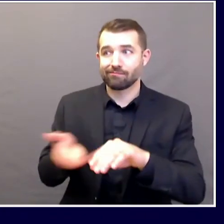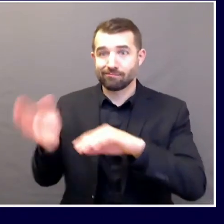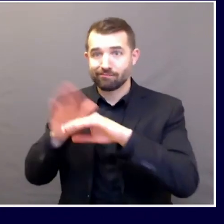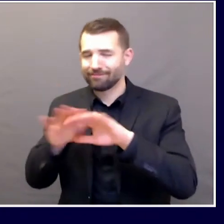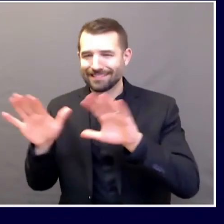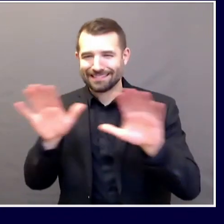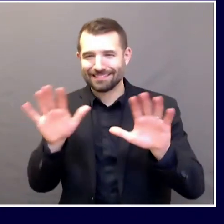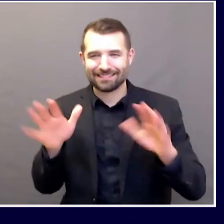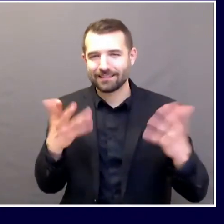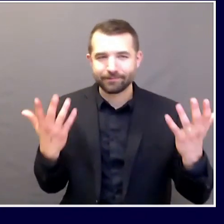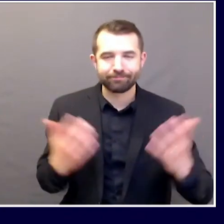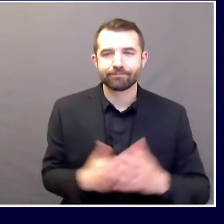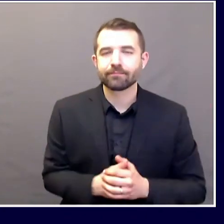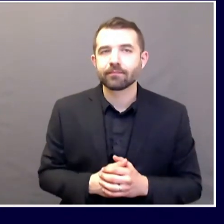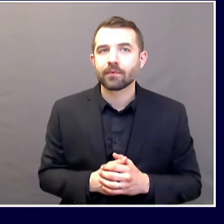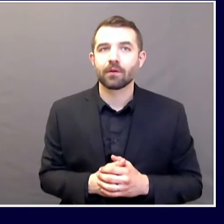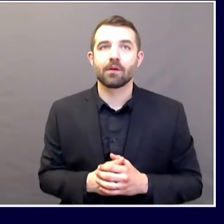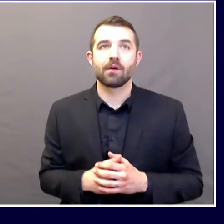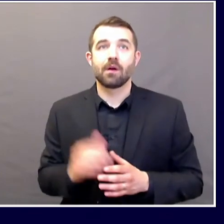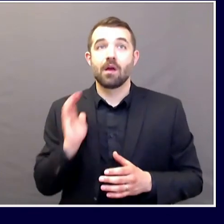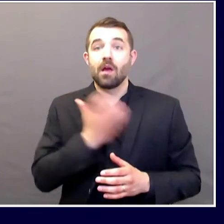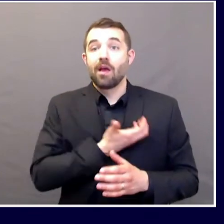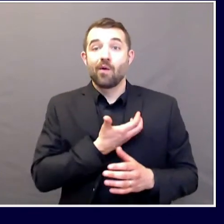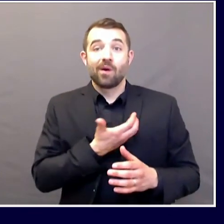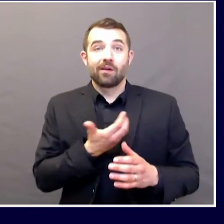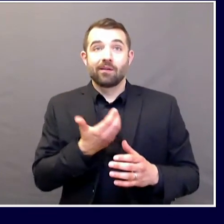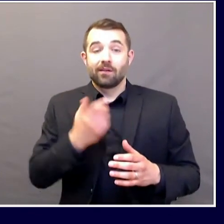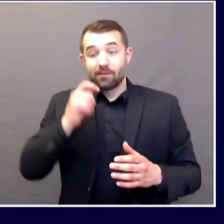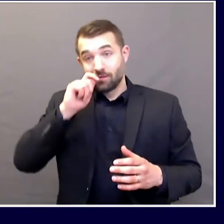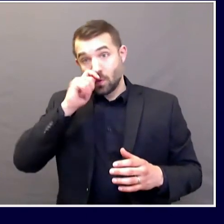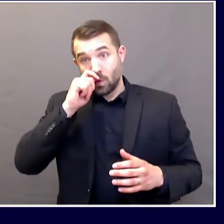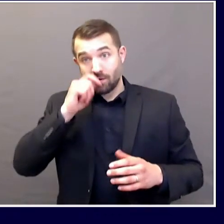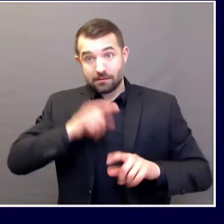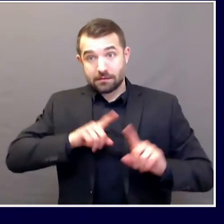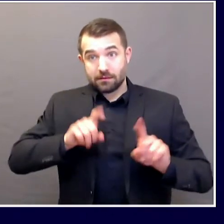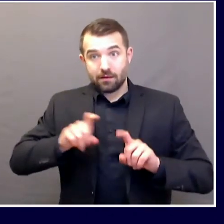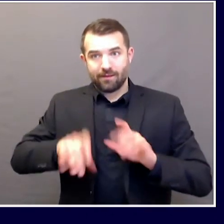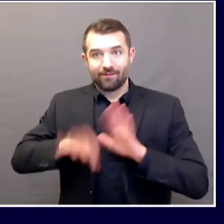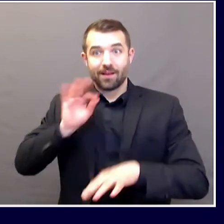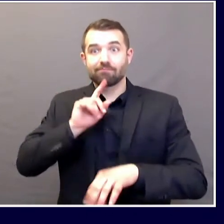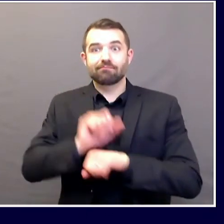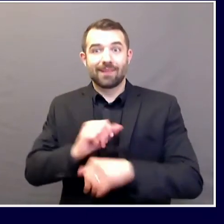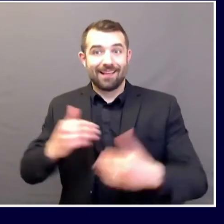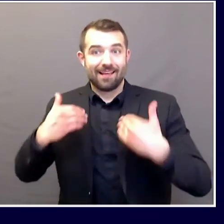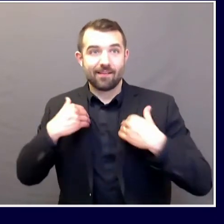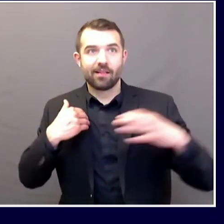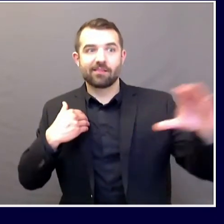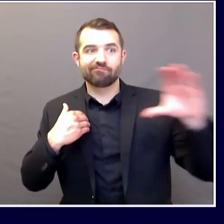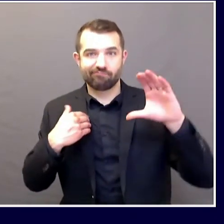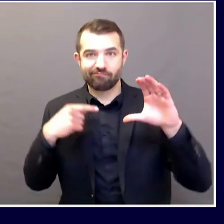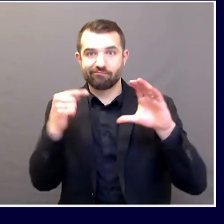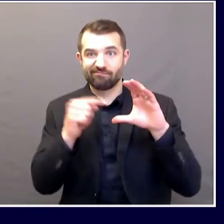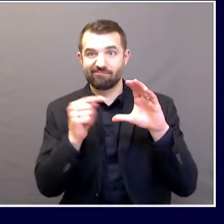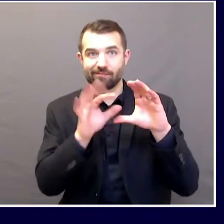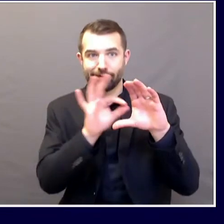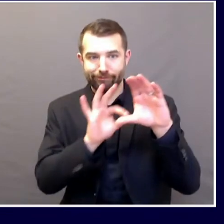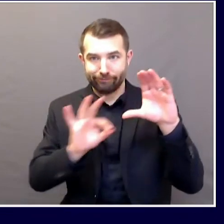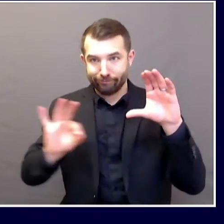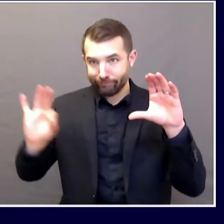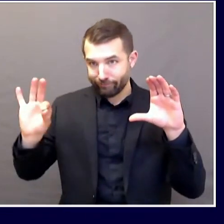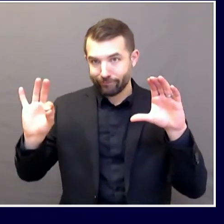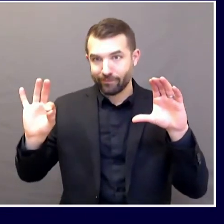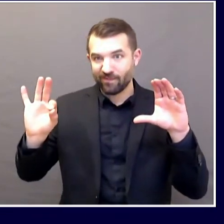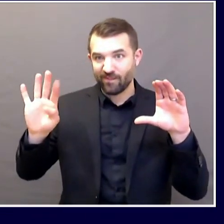of our samples and have found 7 cases of the variant, what does that mean out more generally? We can model all that out,